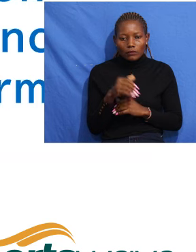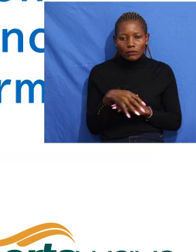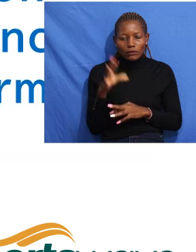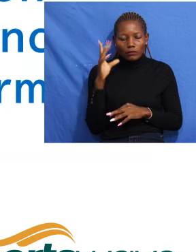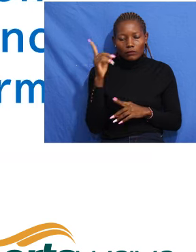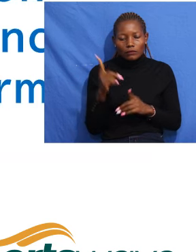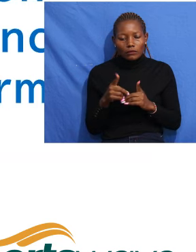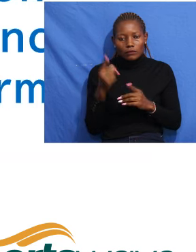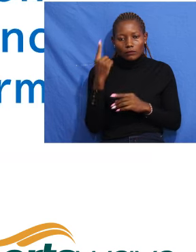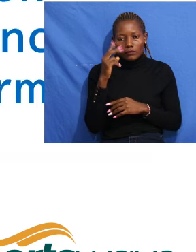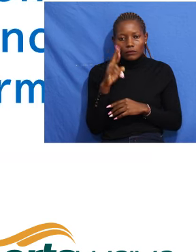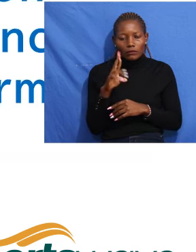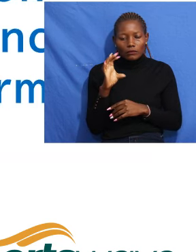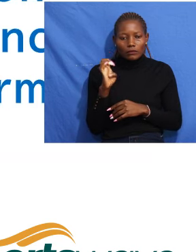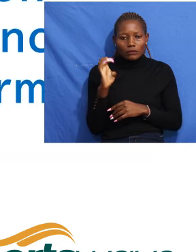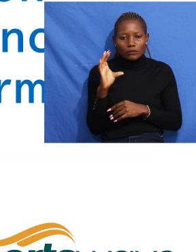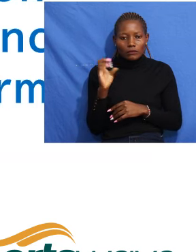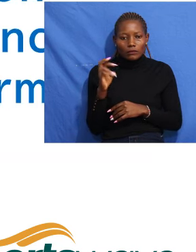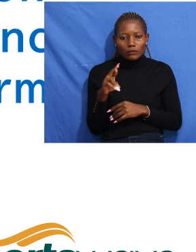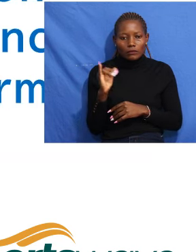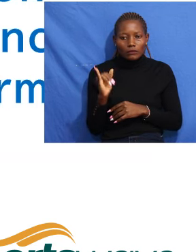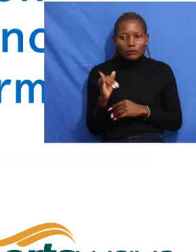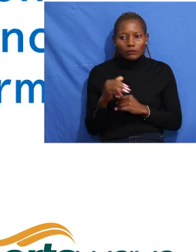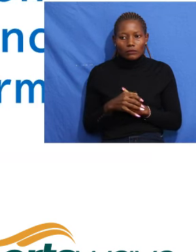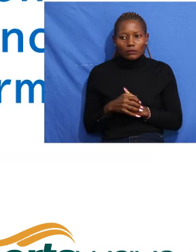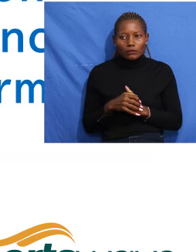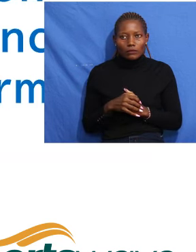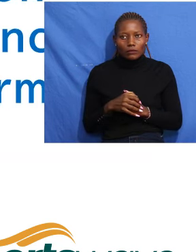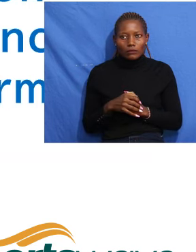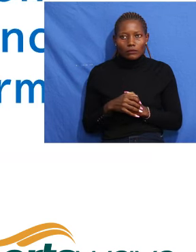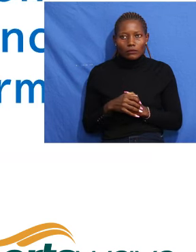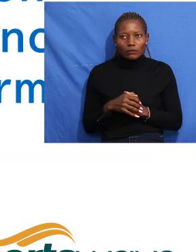recovery, like stretching.